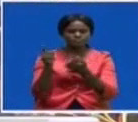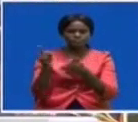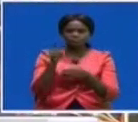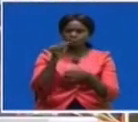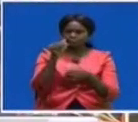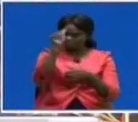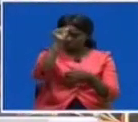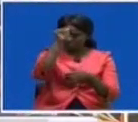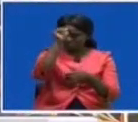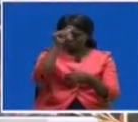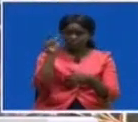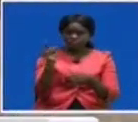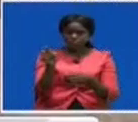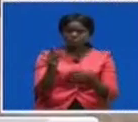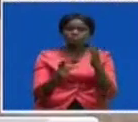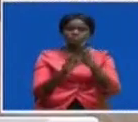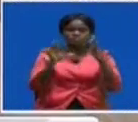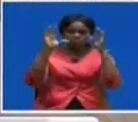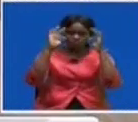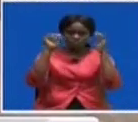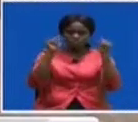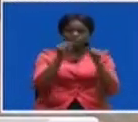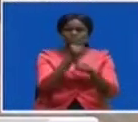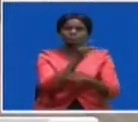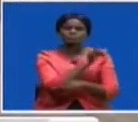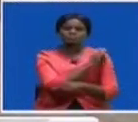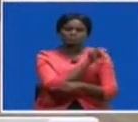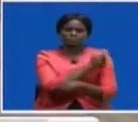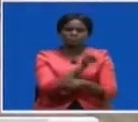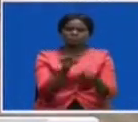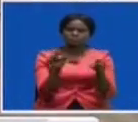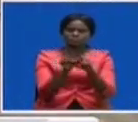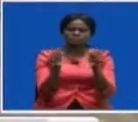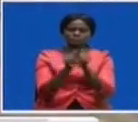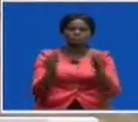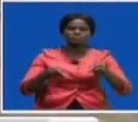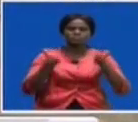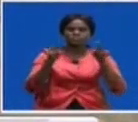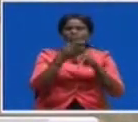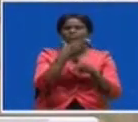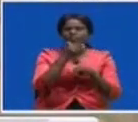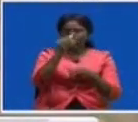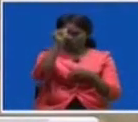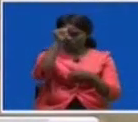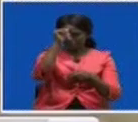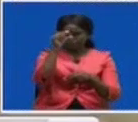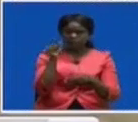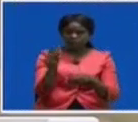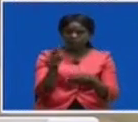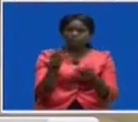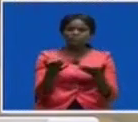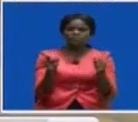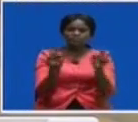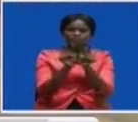subcontinent. Vice President Inonge Wina, flanked by Zambia's High Commissioner to India, Judith Kapijimpanga,